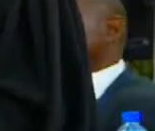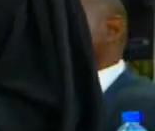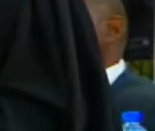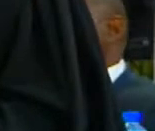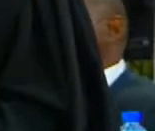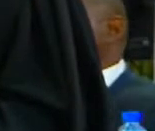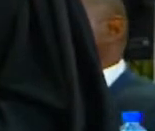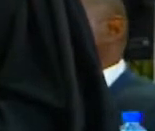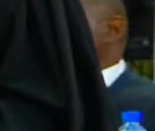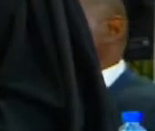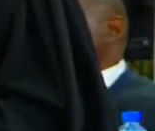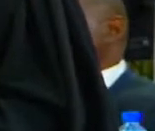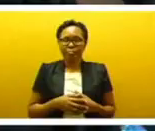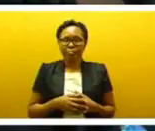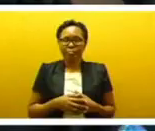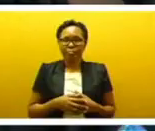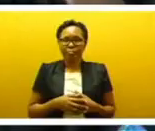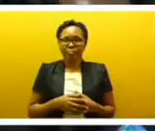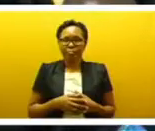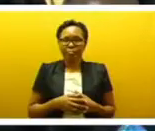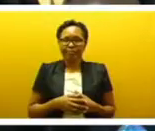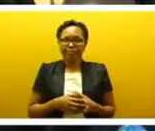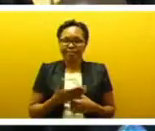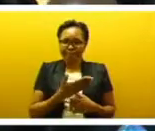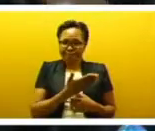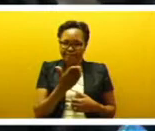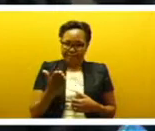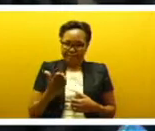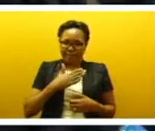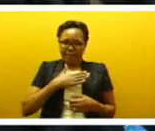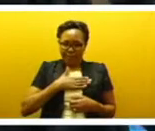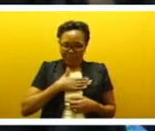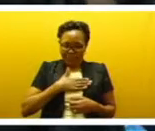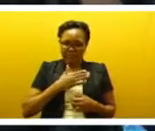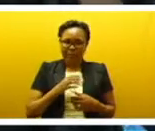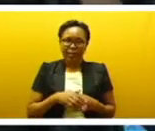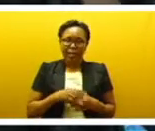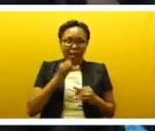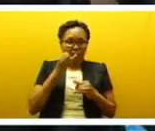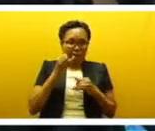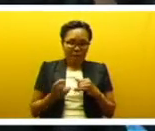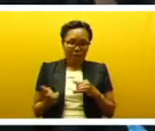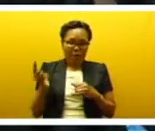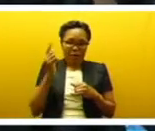My lady, my lords, at the end of the day,